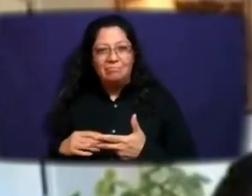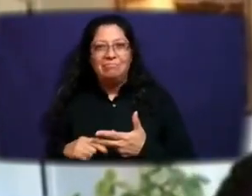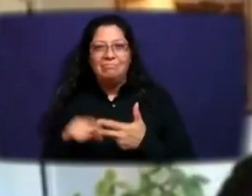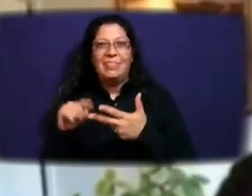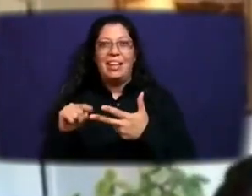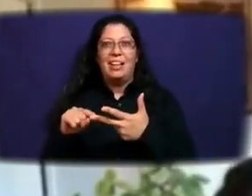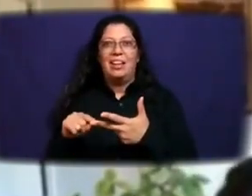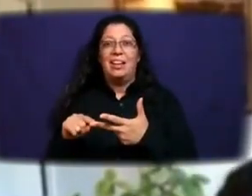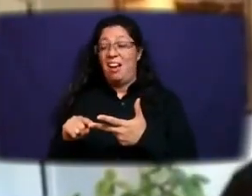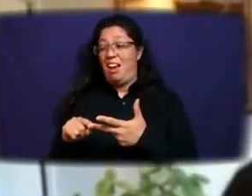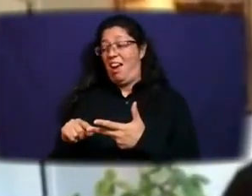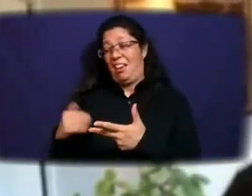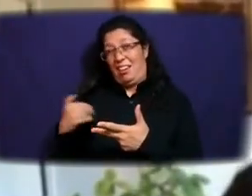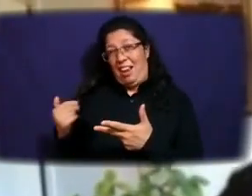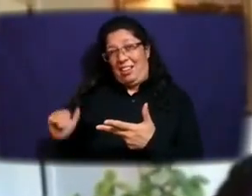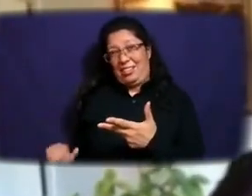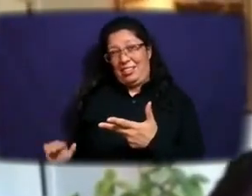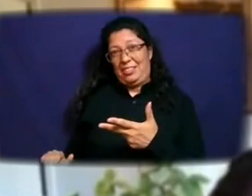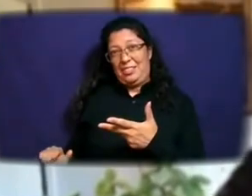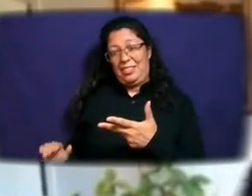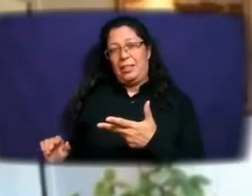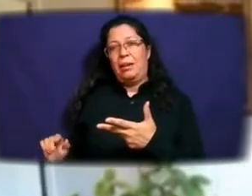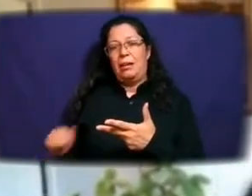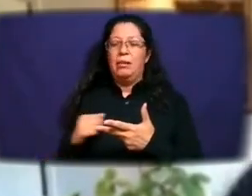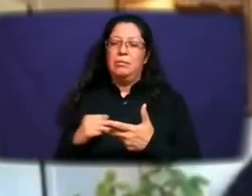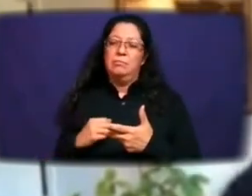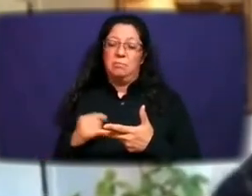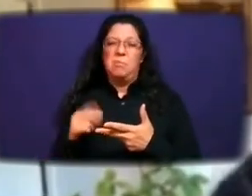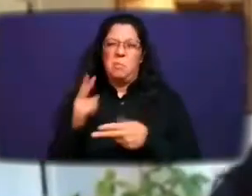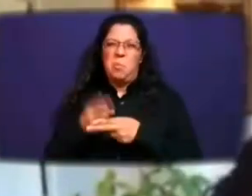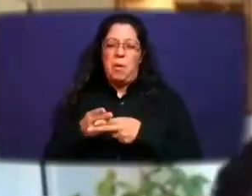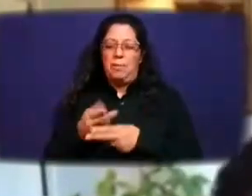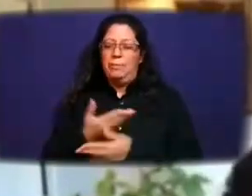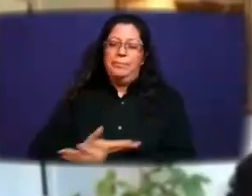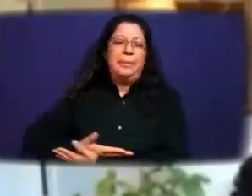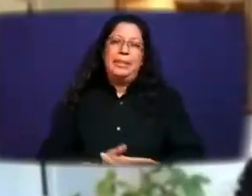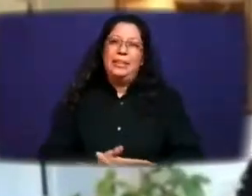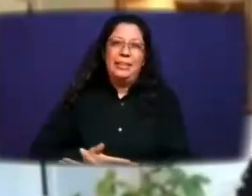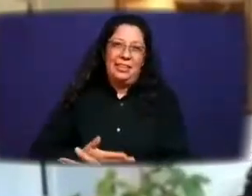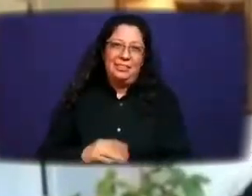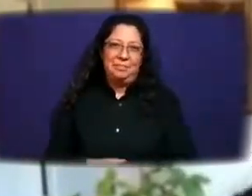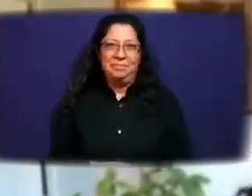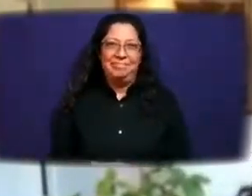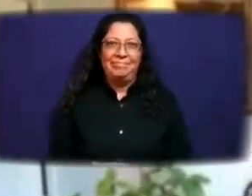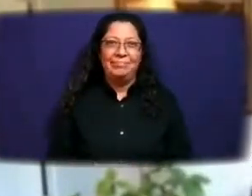and the youngest, we call him Baby.